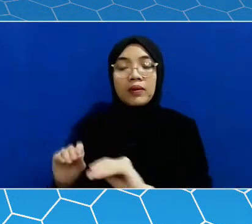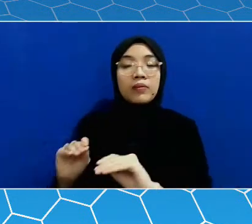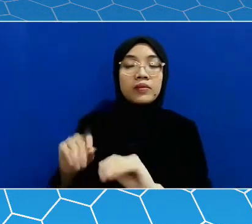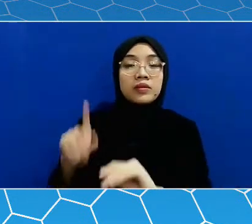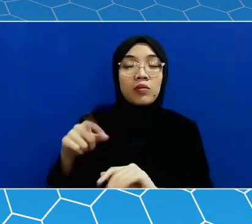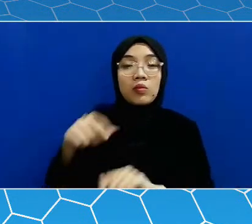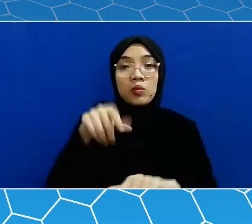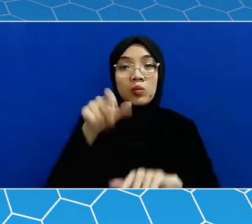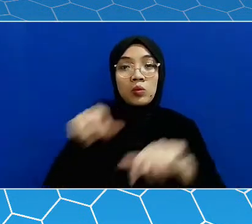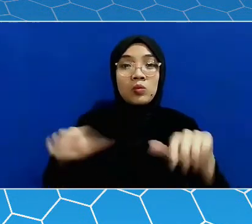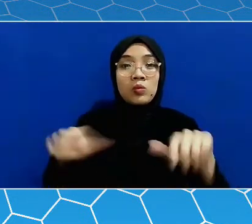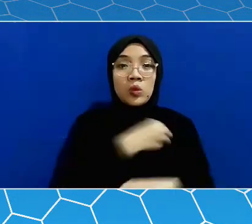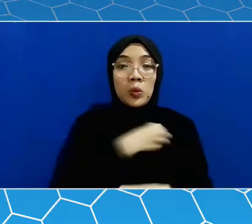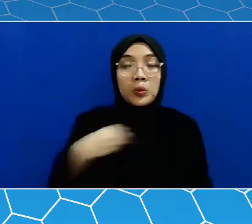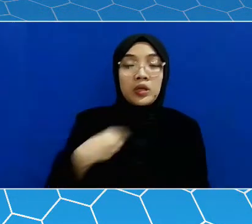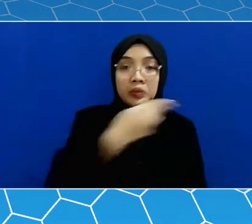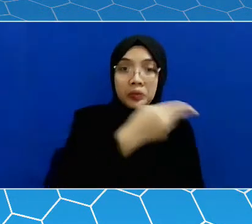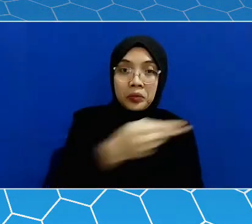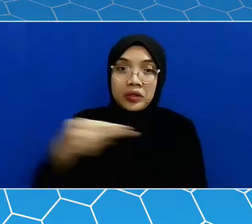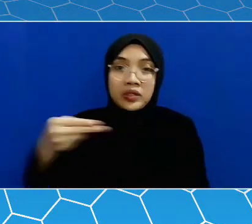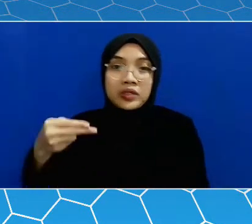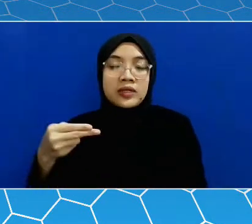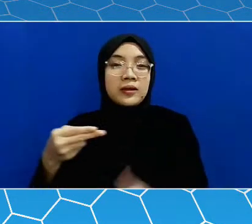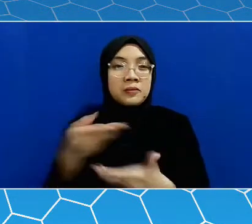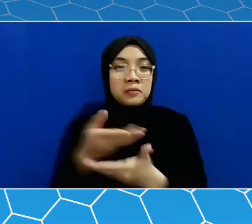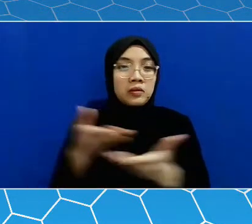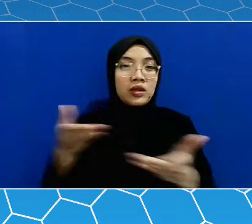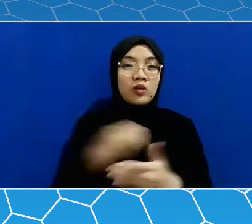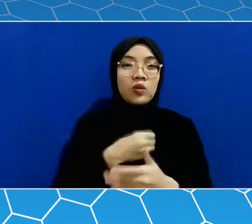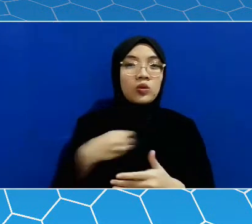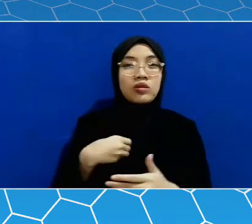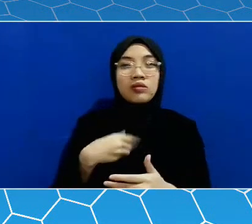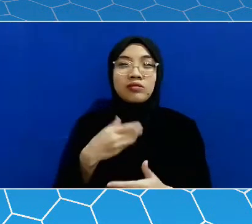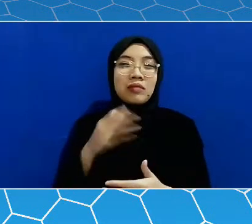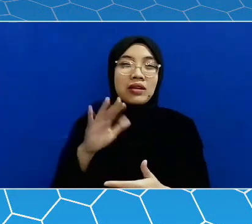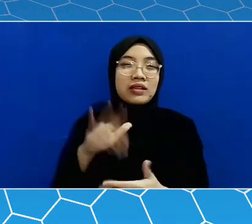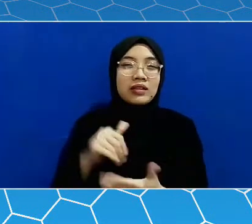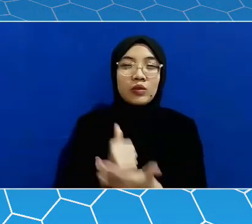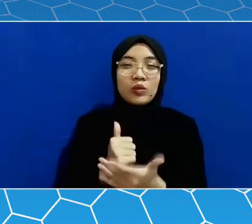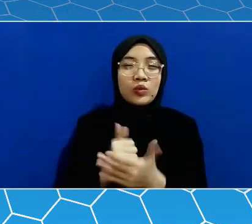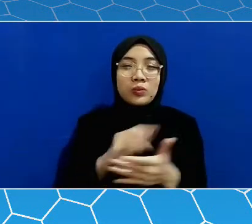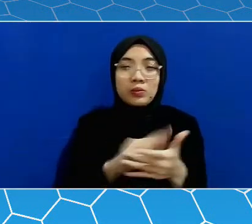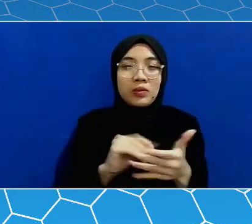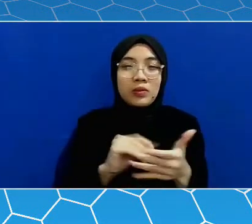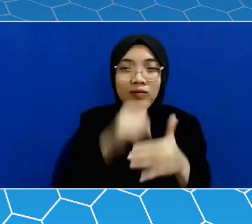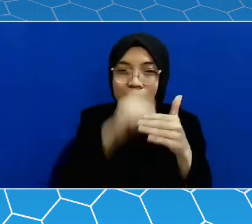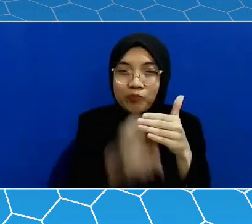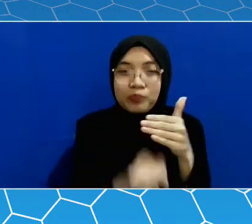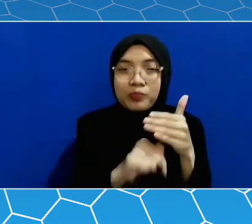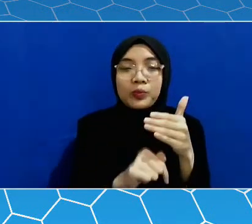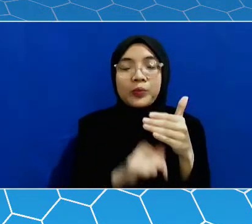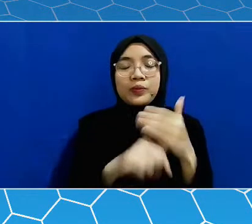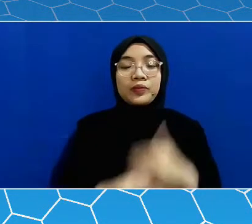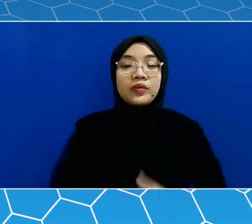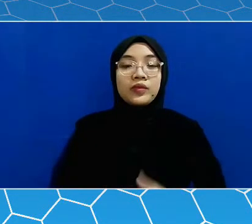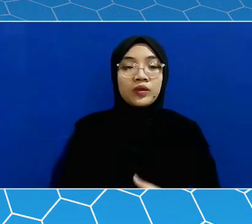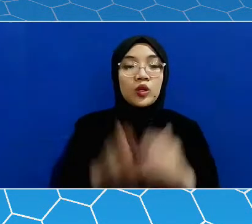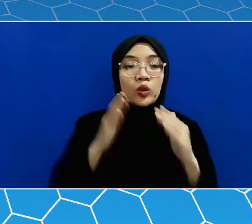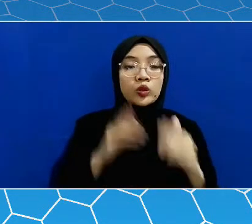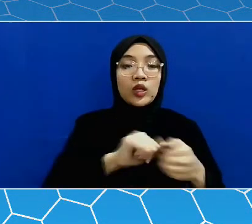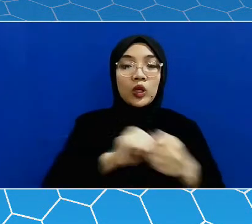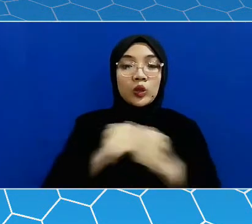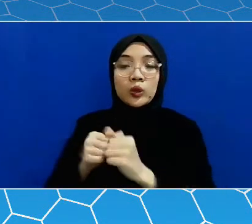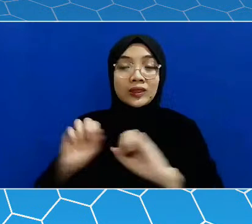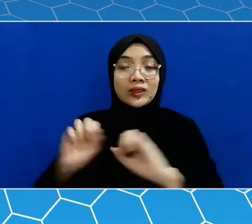born in their curriculum to study or manage the cases through the telemedicine.